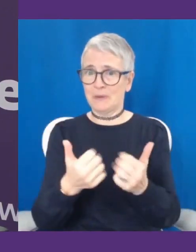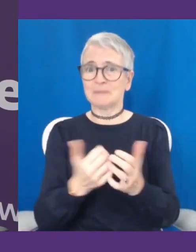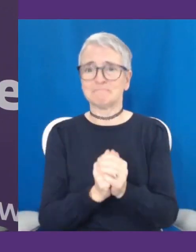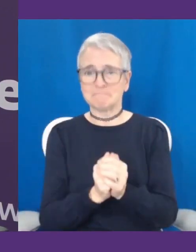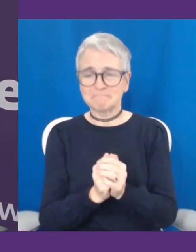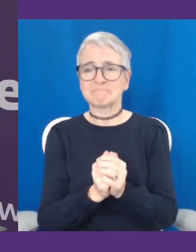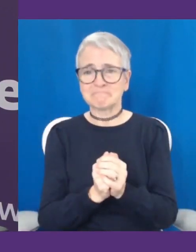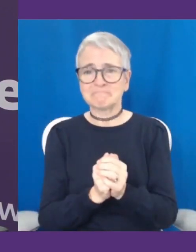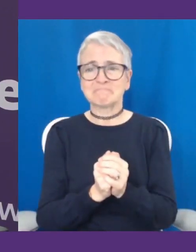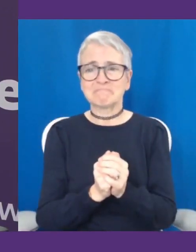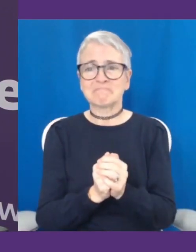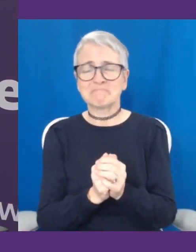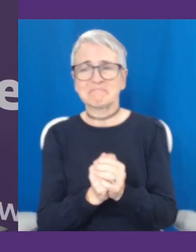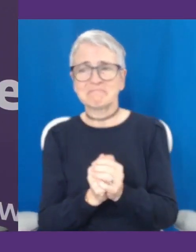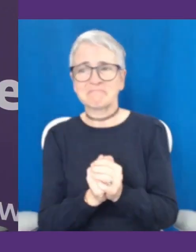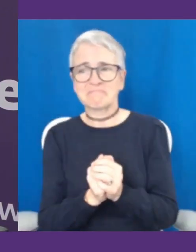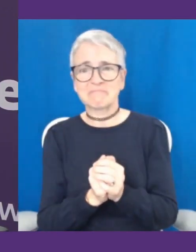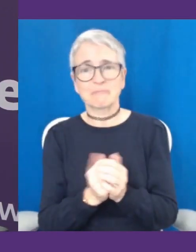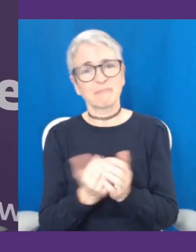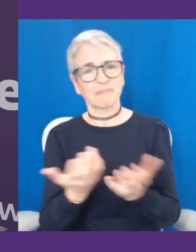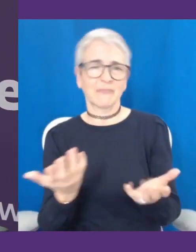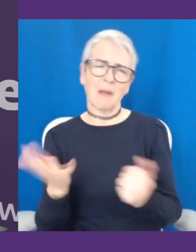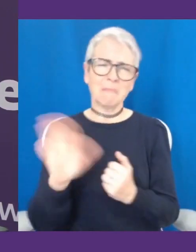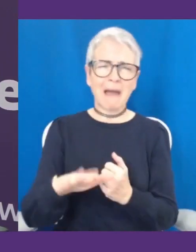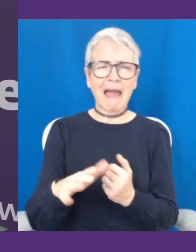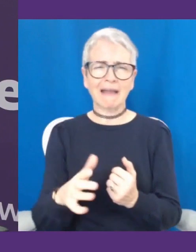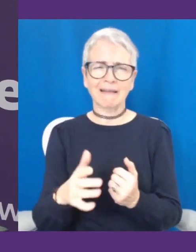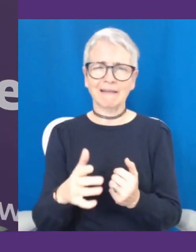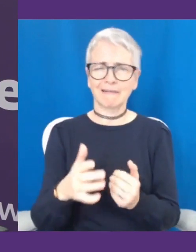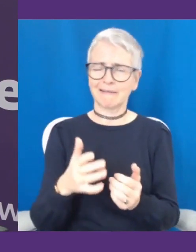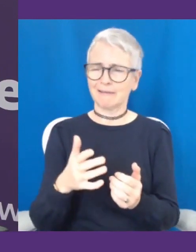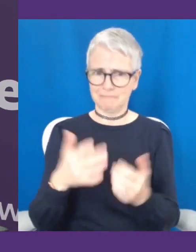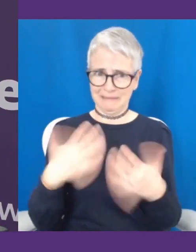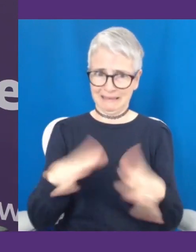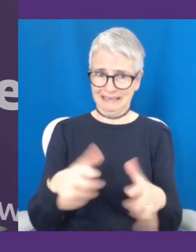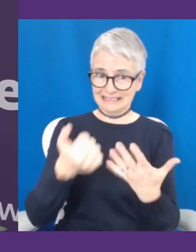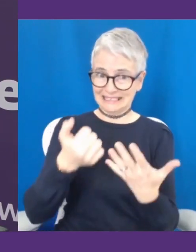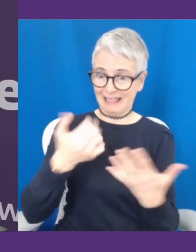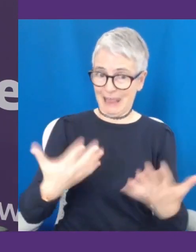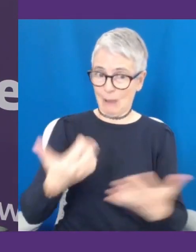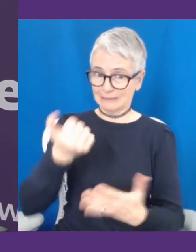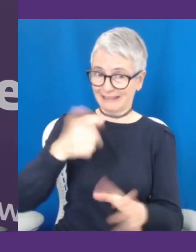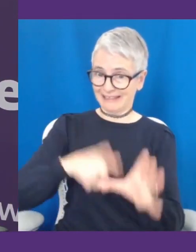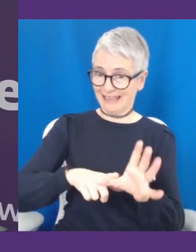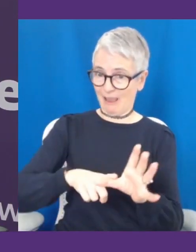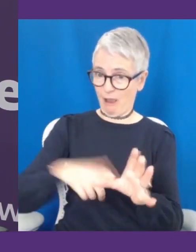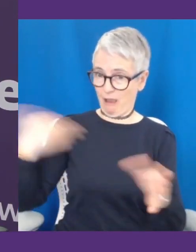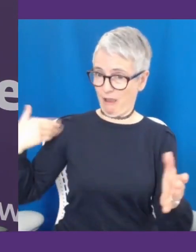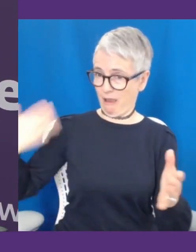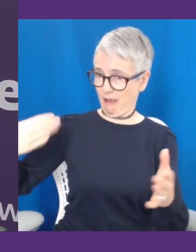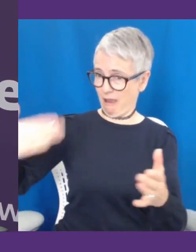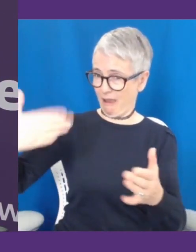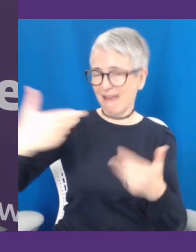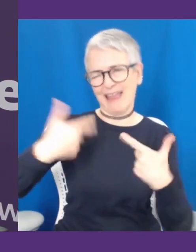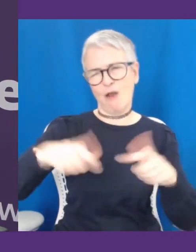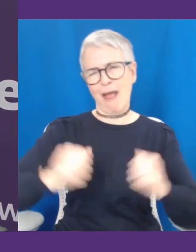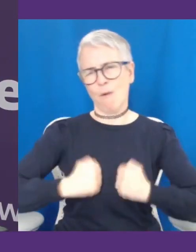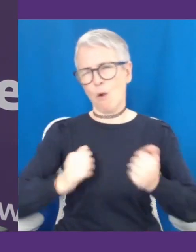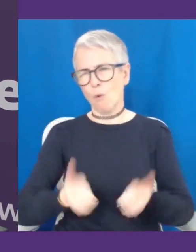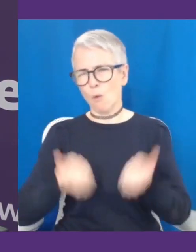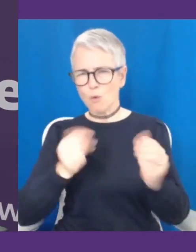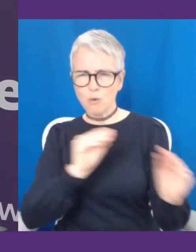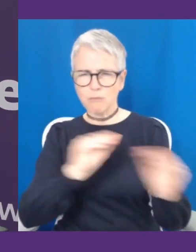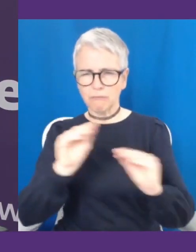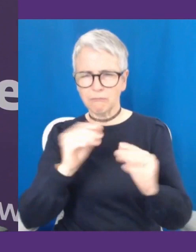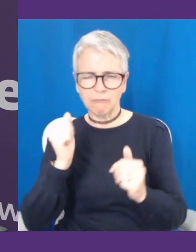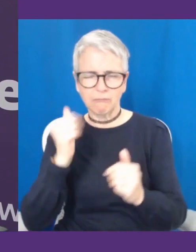more of the good stuff that we've done over the last 6 years. This is the 6th year that we've done TechShare Pro. So I'm hugely proud of everything that we've done,